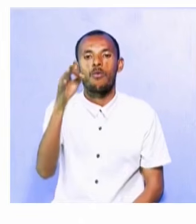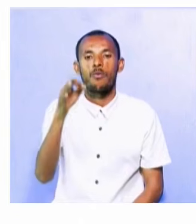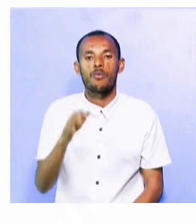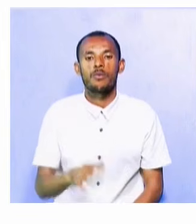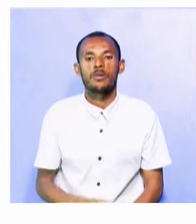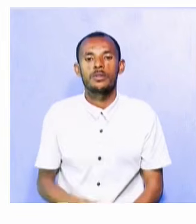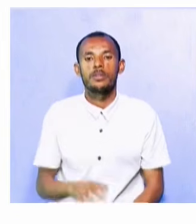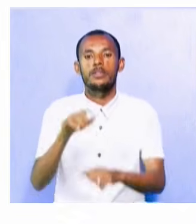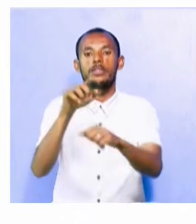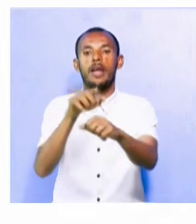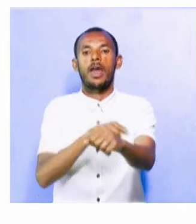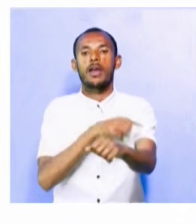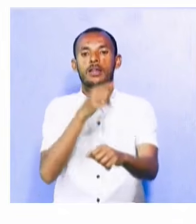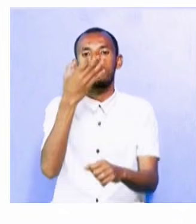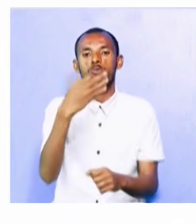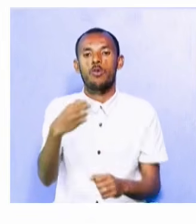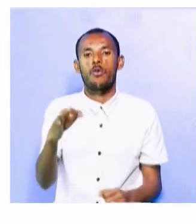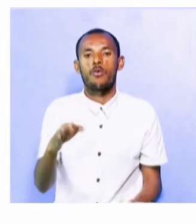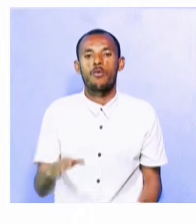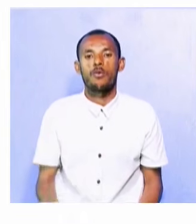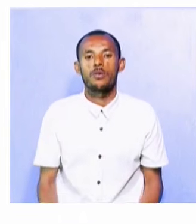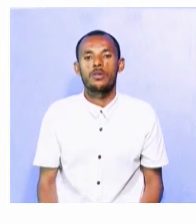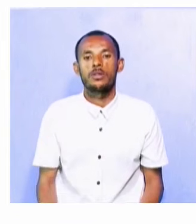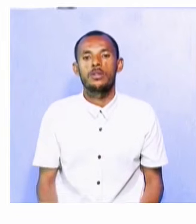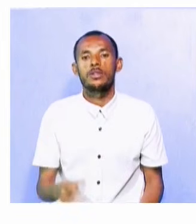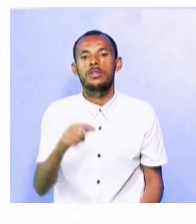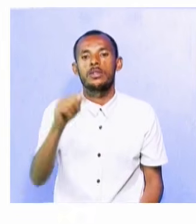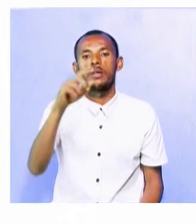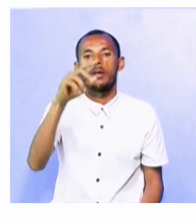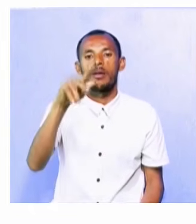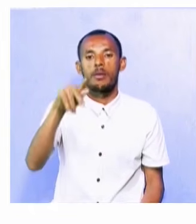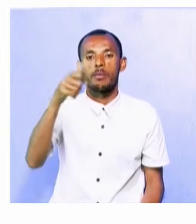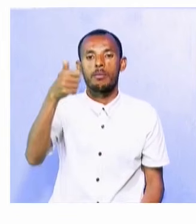of the patio.